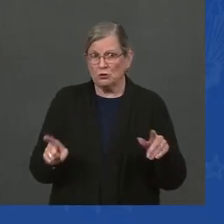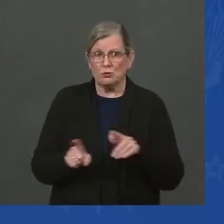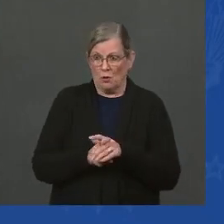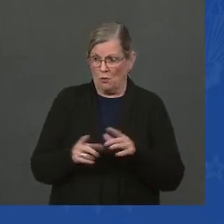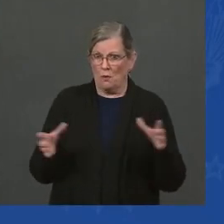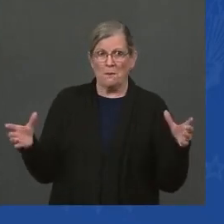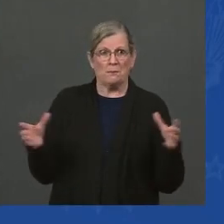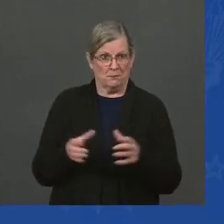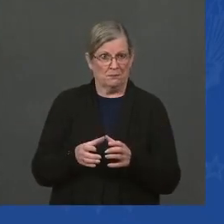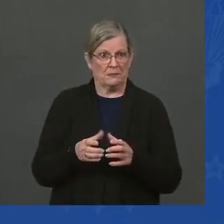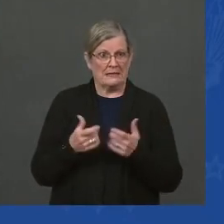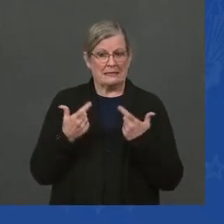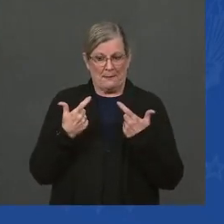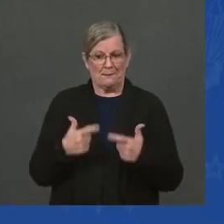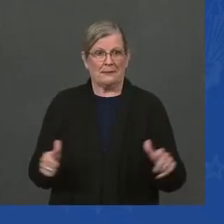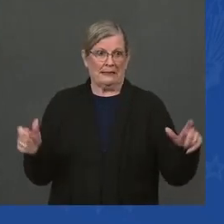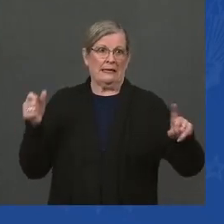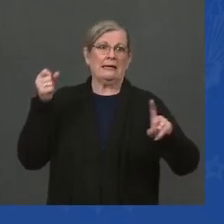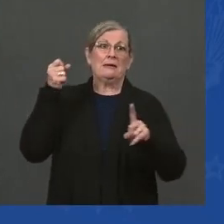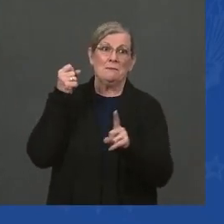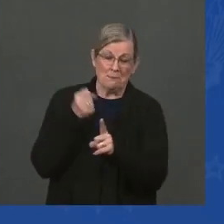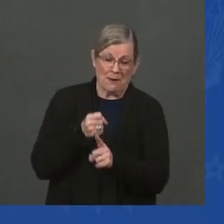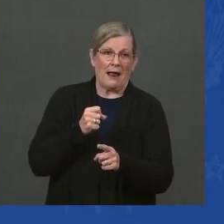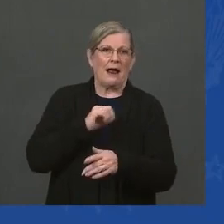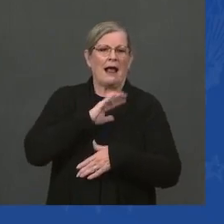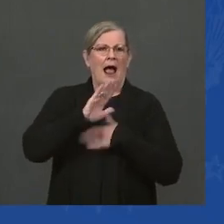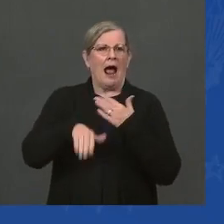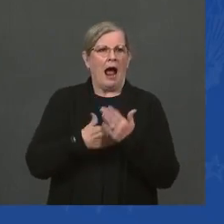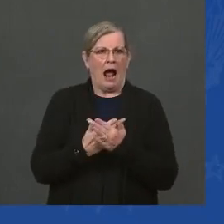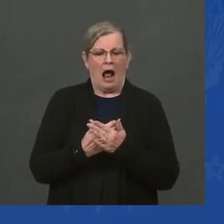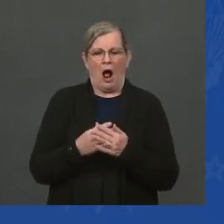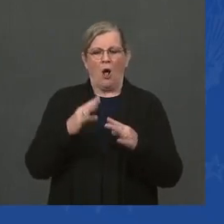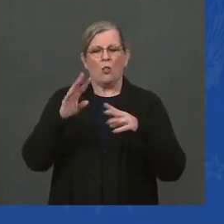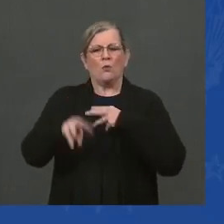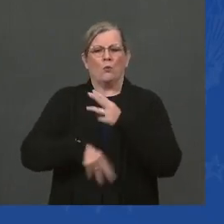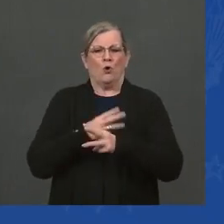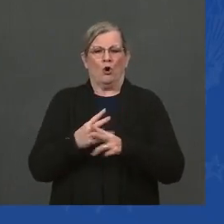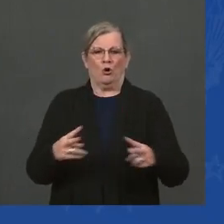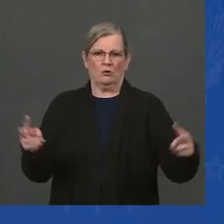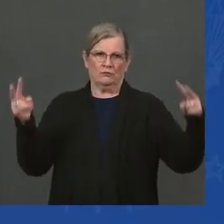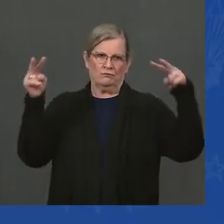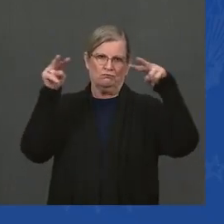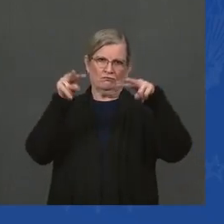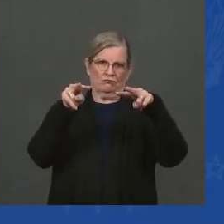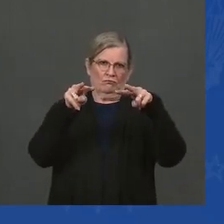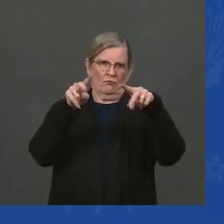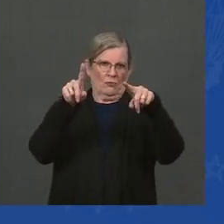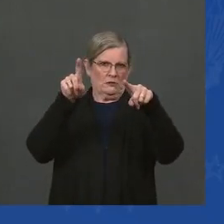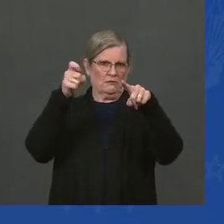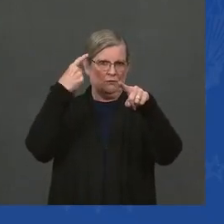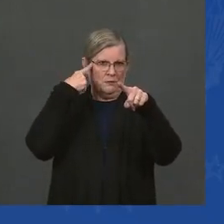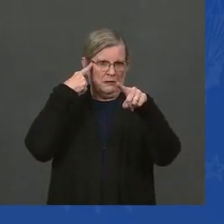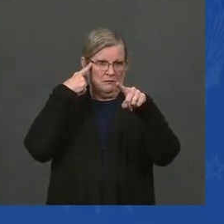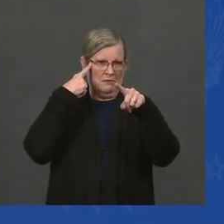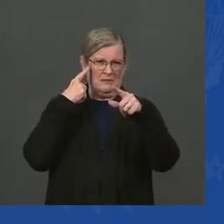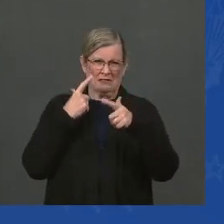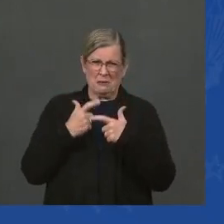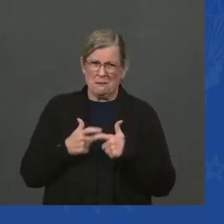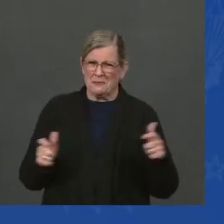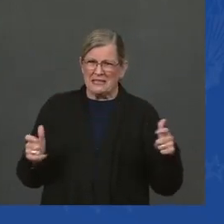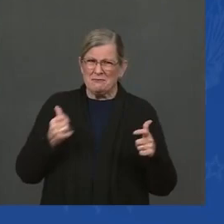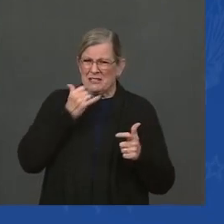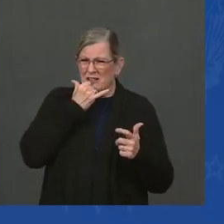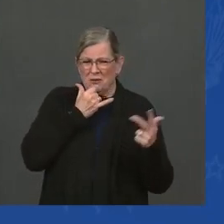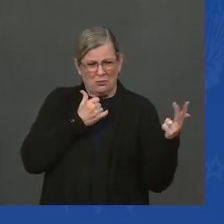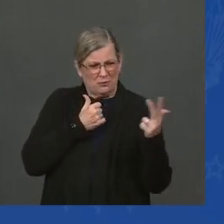is looking at the United States and its leadership role. I think it's been a big mistake, quite frankly, for China, and with respect